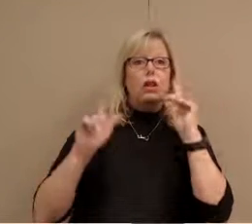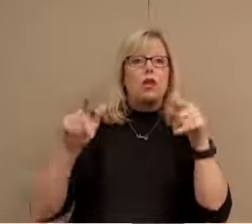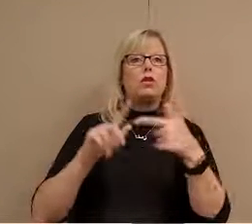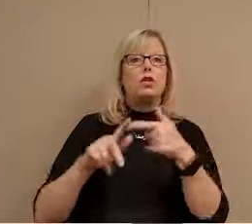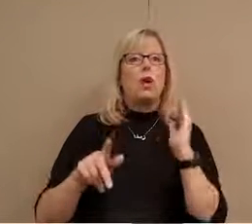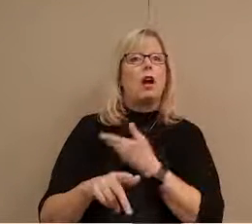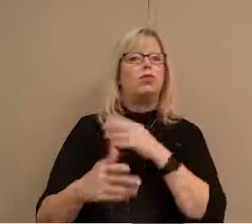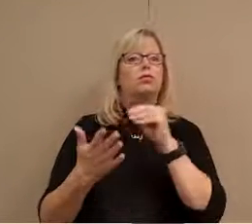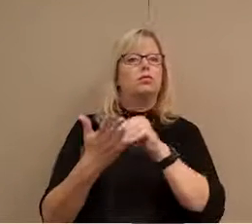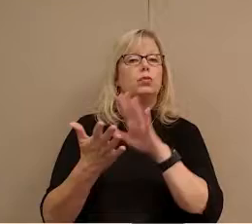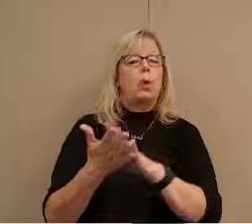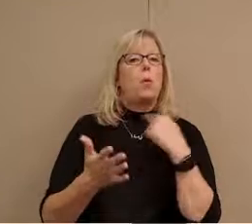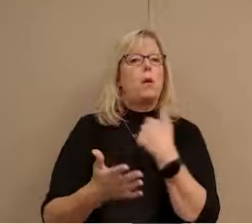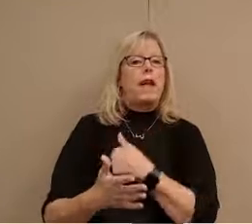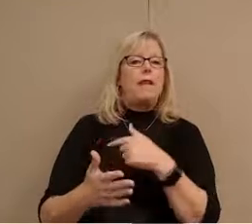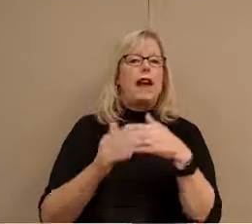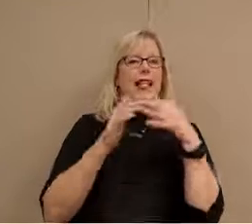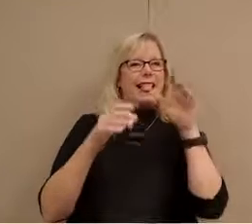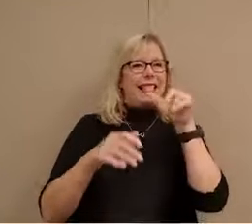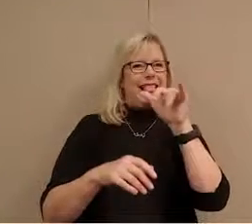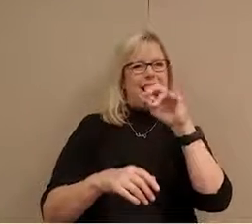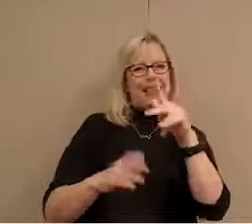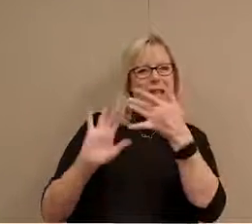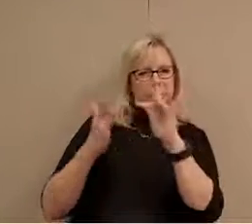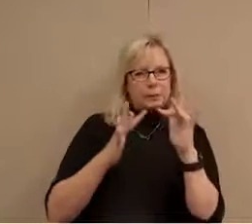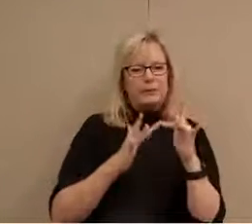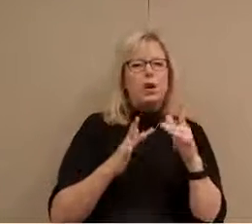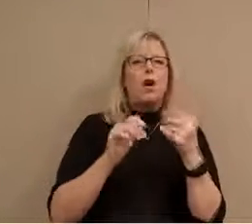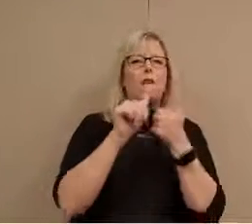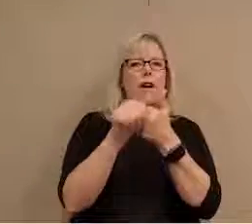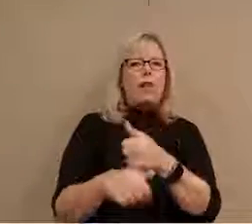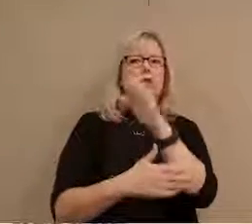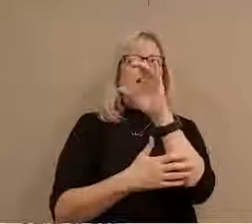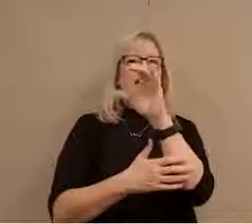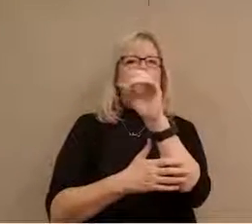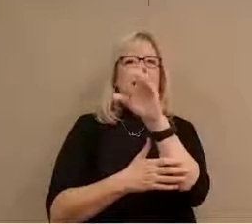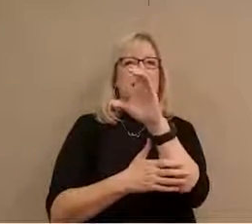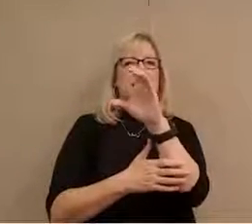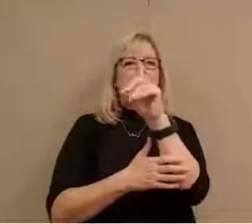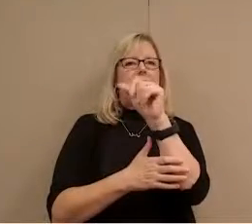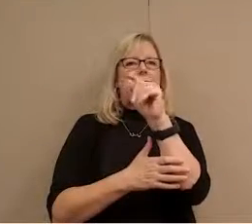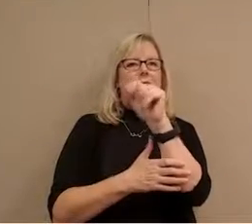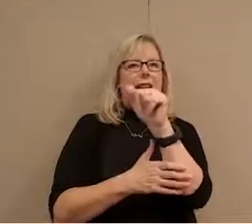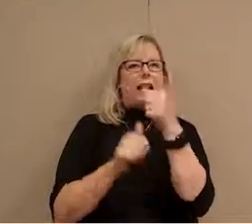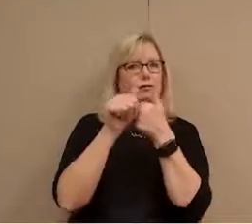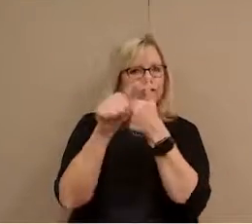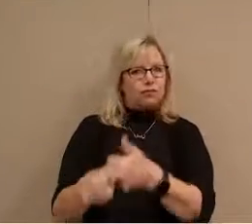document, there's actually a link, or you can just Google CDC data tracker.